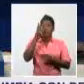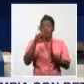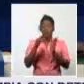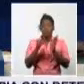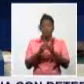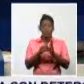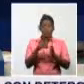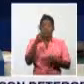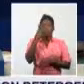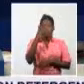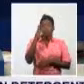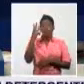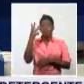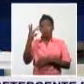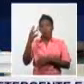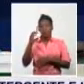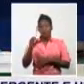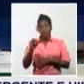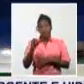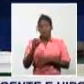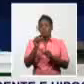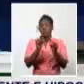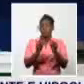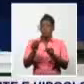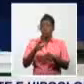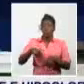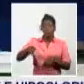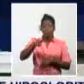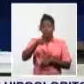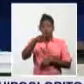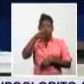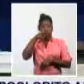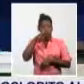The number of patients admitted to our hospitals, we now have